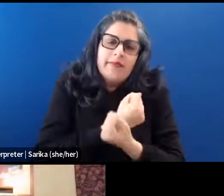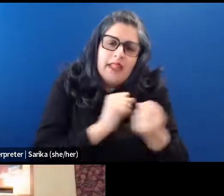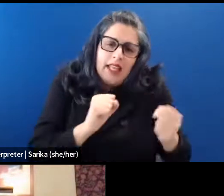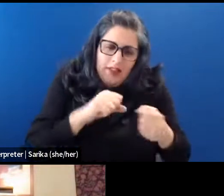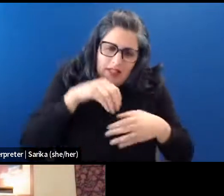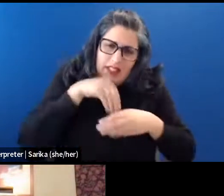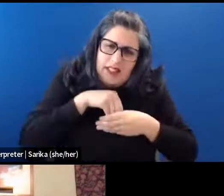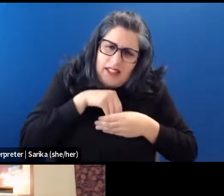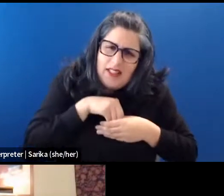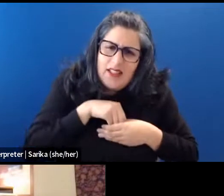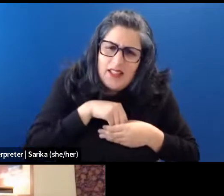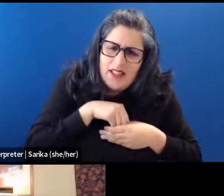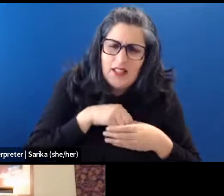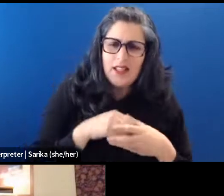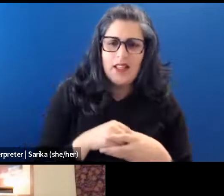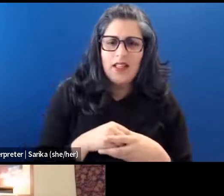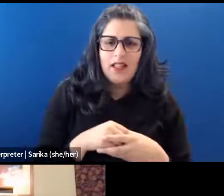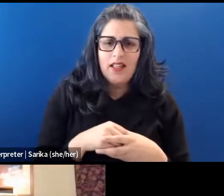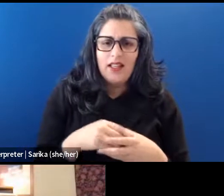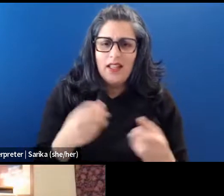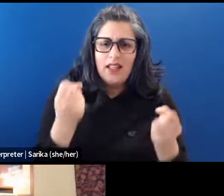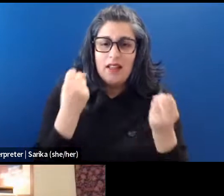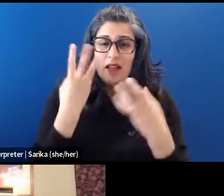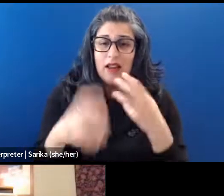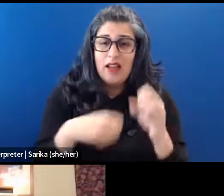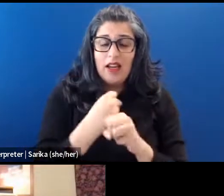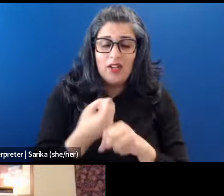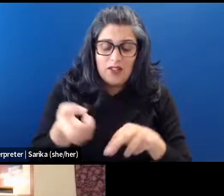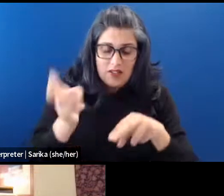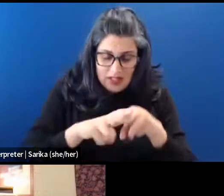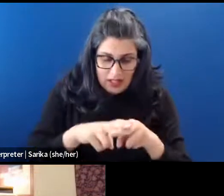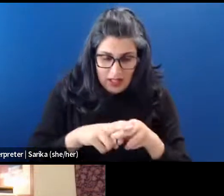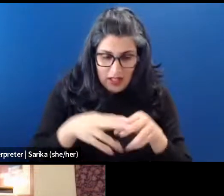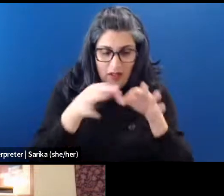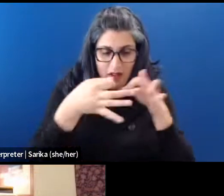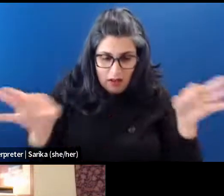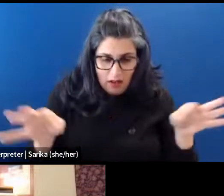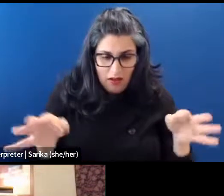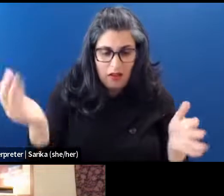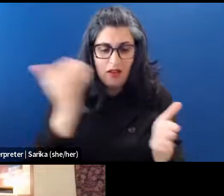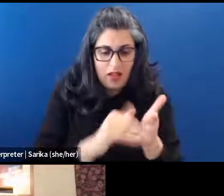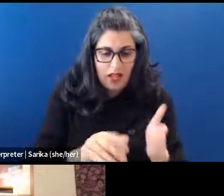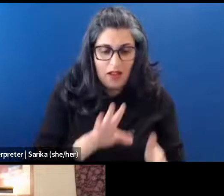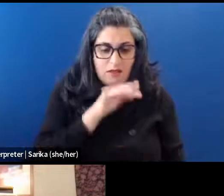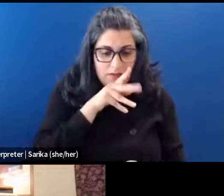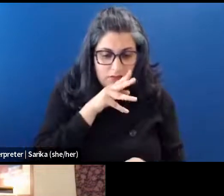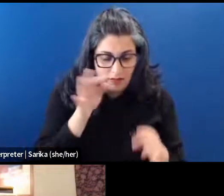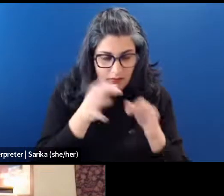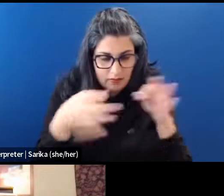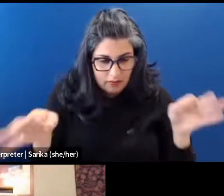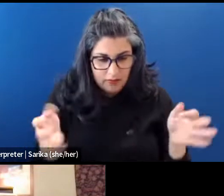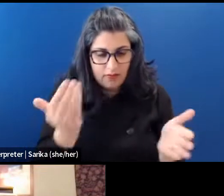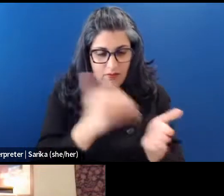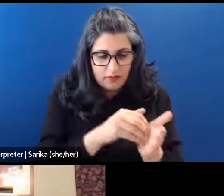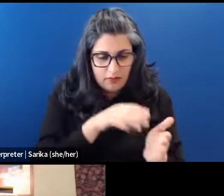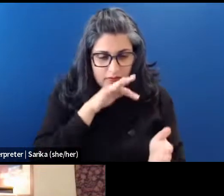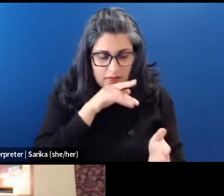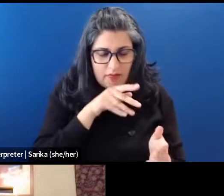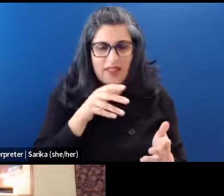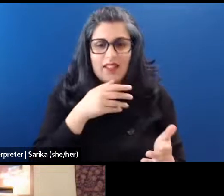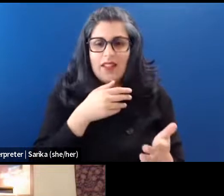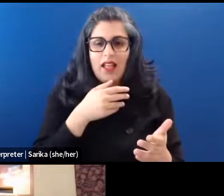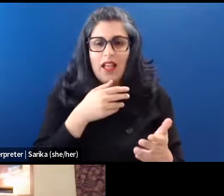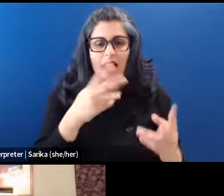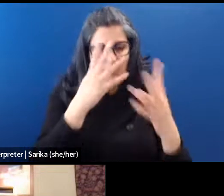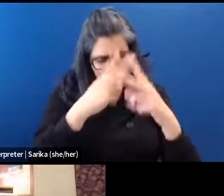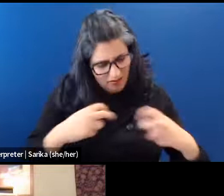person. In the years of sitting with these phrases and saying them and turning towards them, even when I didn't really feel them,